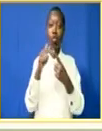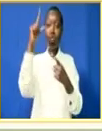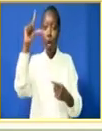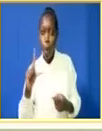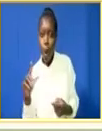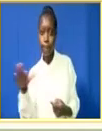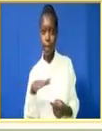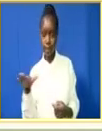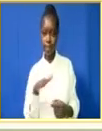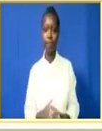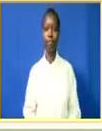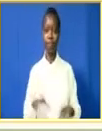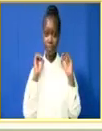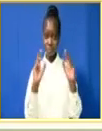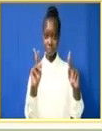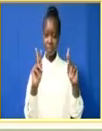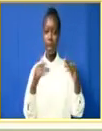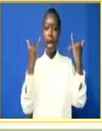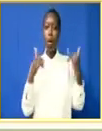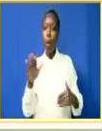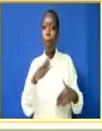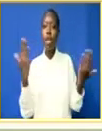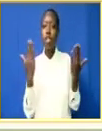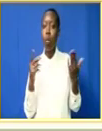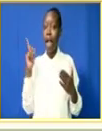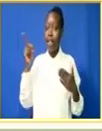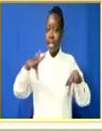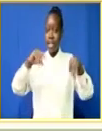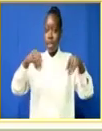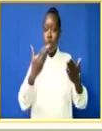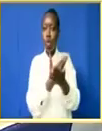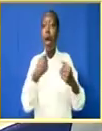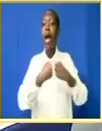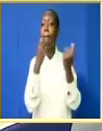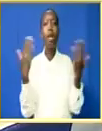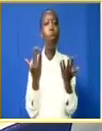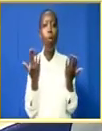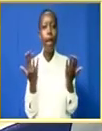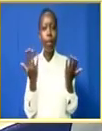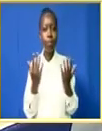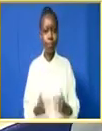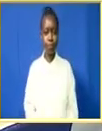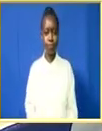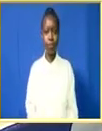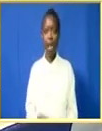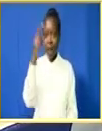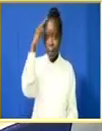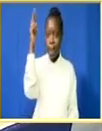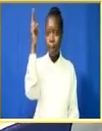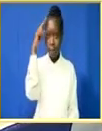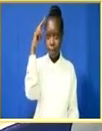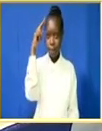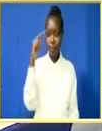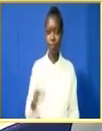lower ground. Mm-hmm. Okay, areas where this erosion occur. Okay. Where does this erosion occur? Remember?